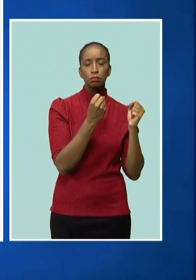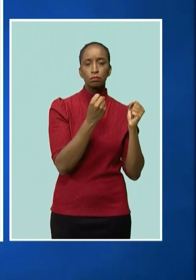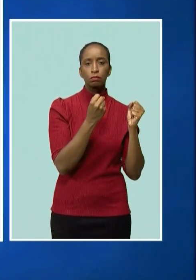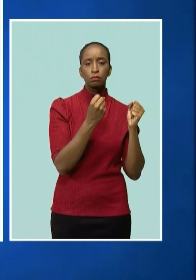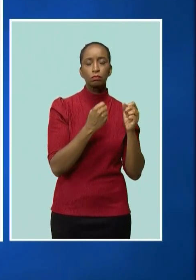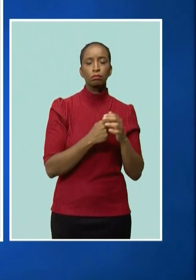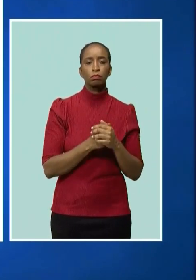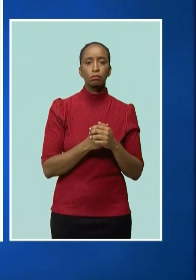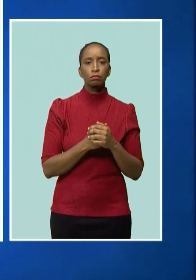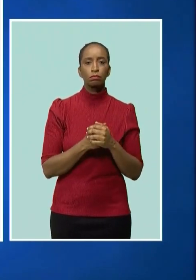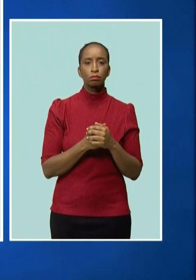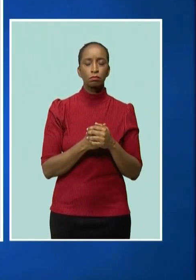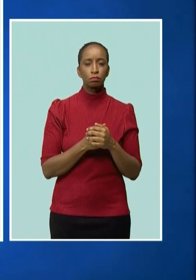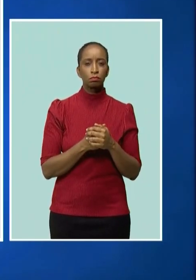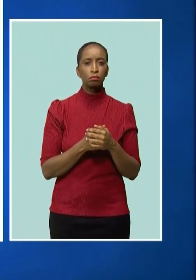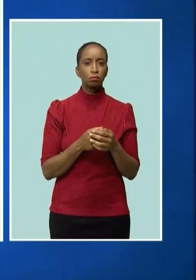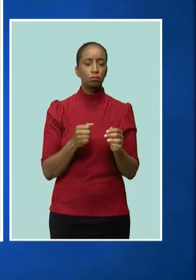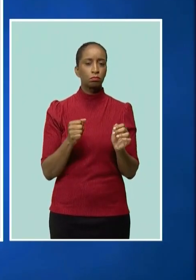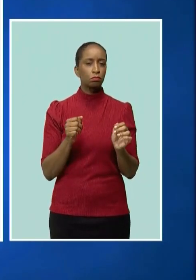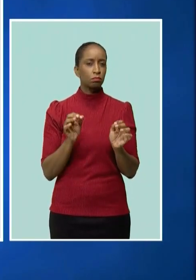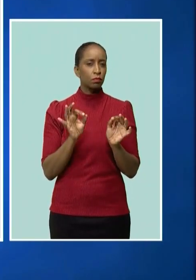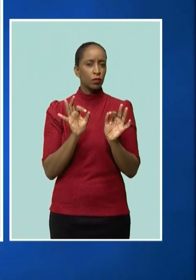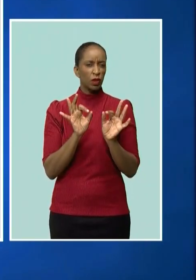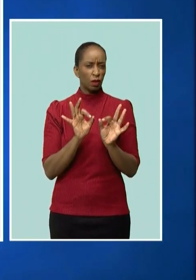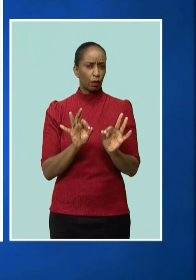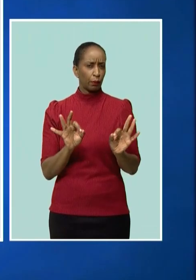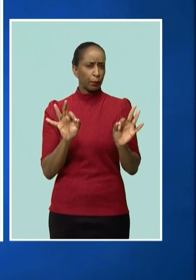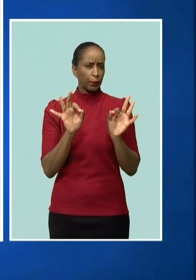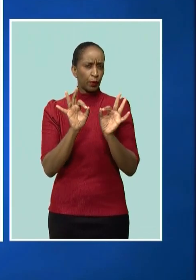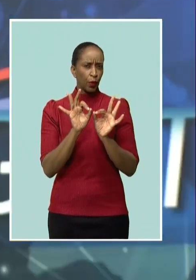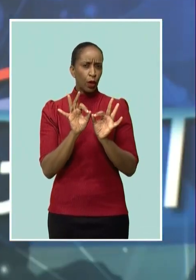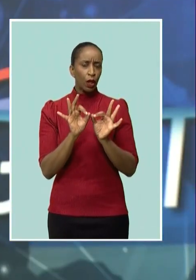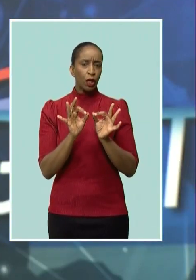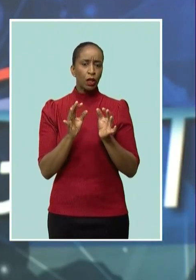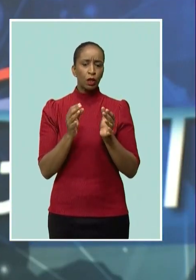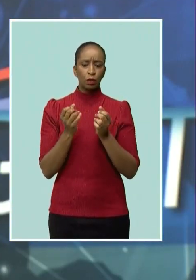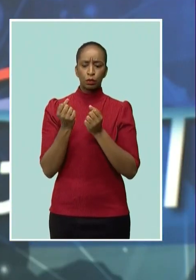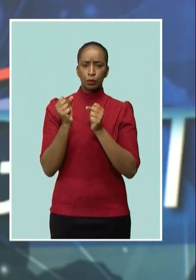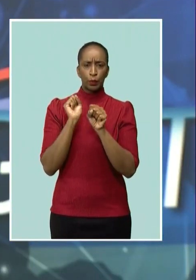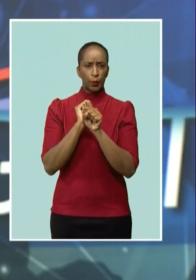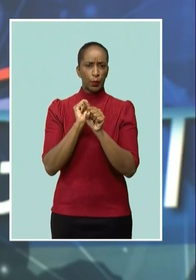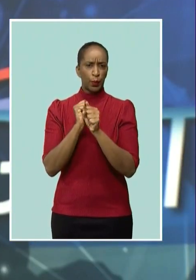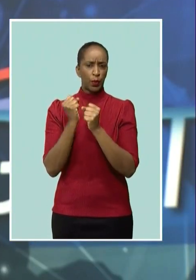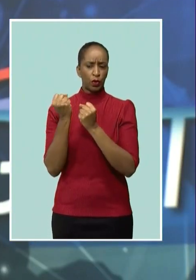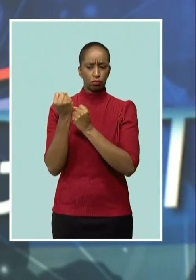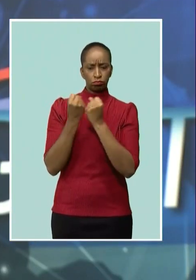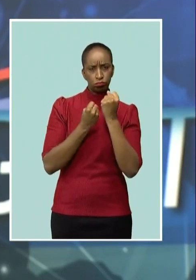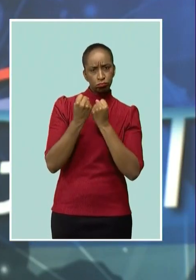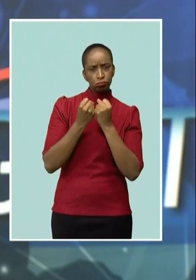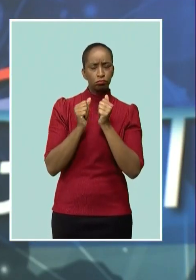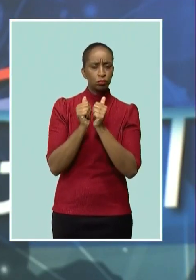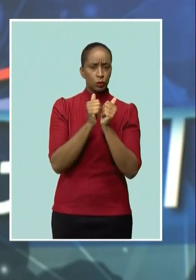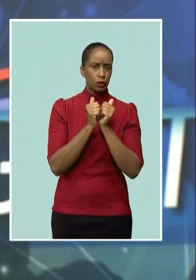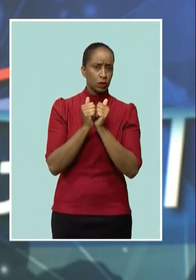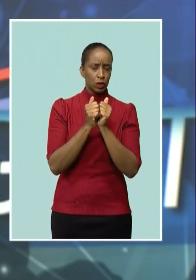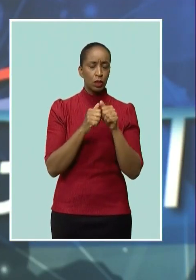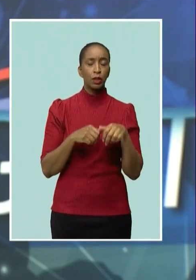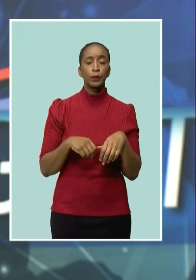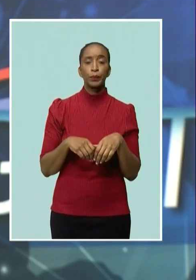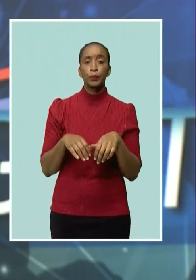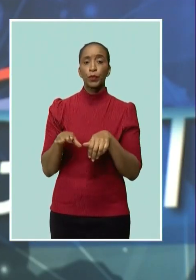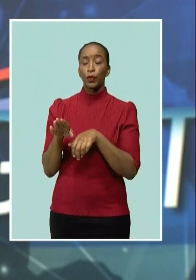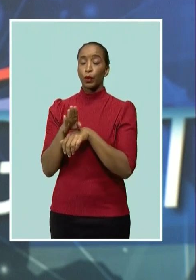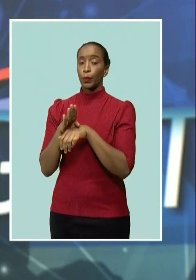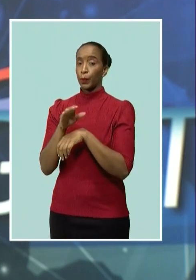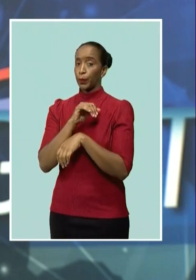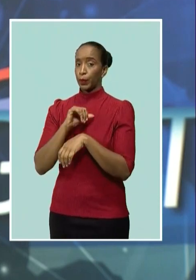I think we can be integral in sharing and benefiting. And Barbados' ambassador to CARICOM, David Comachong, says